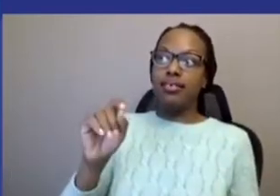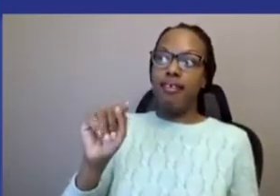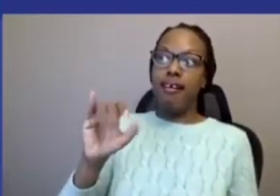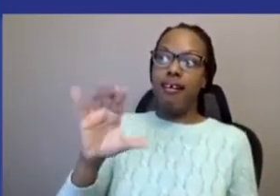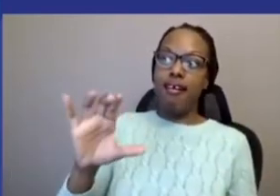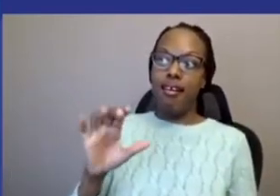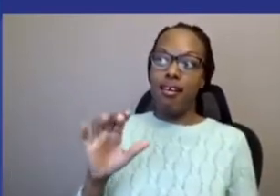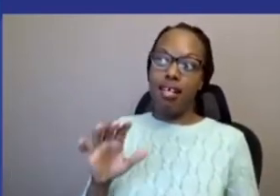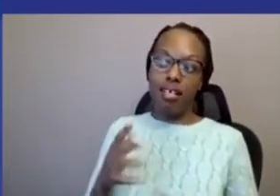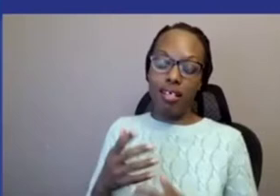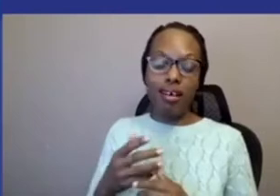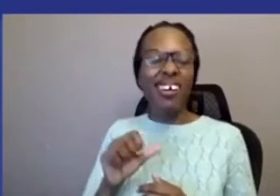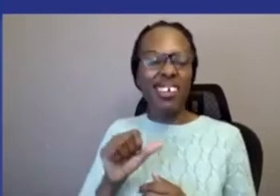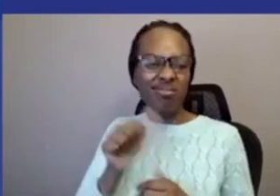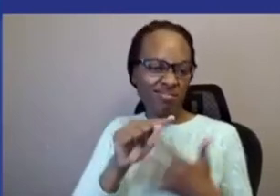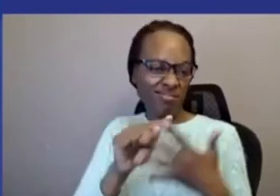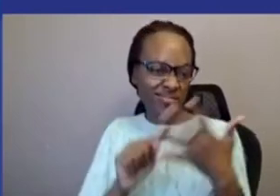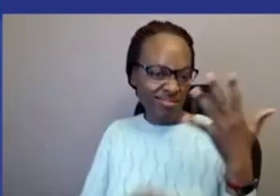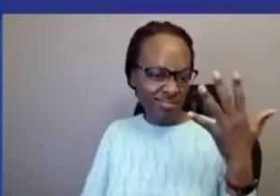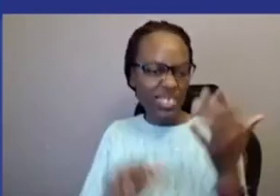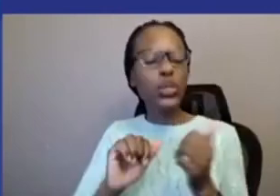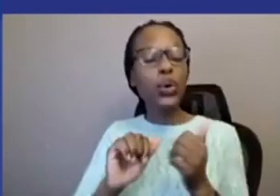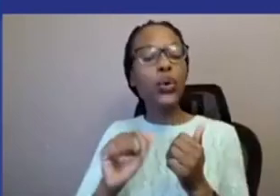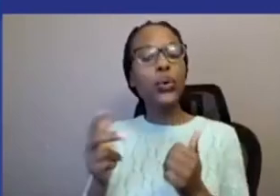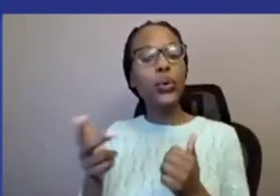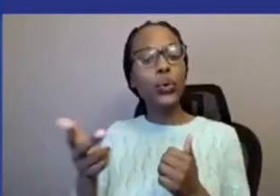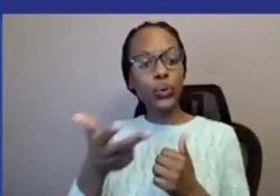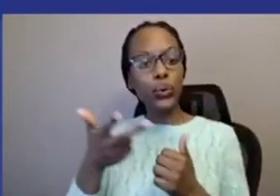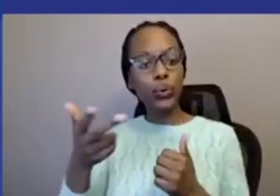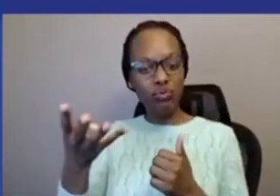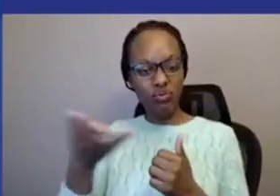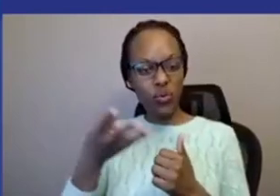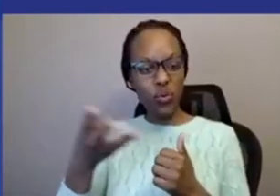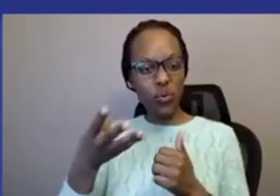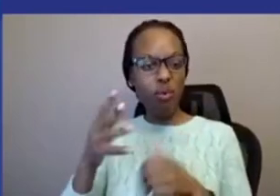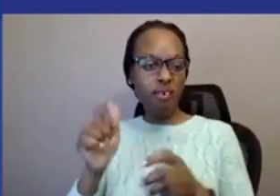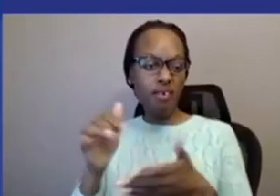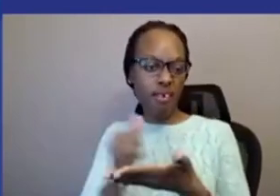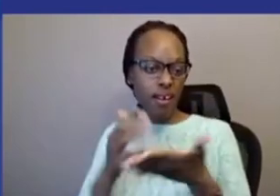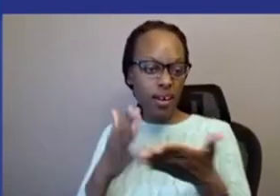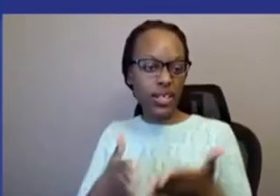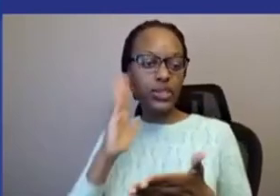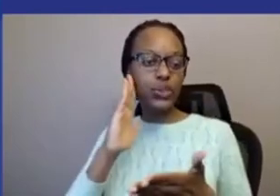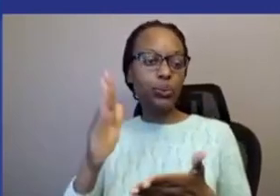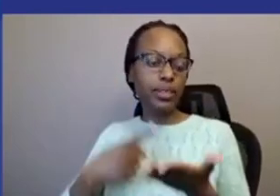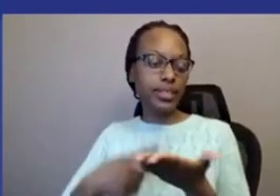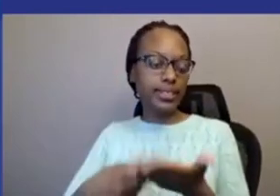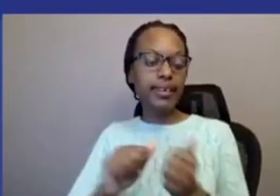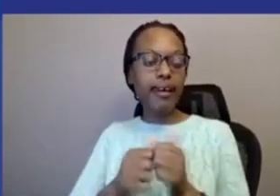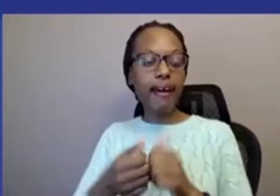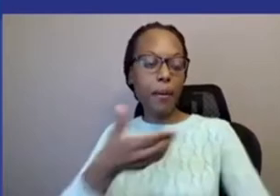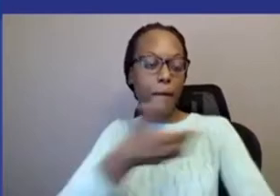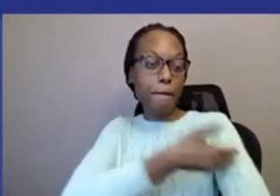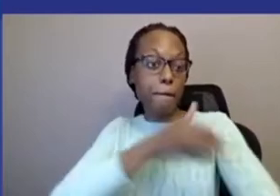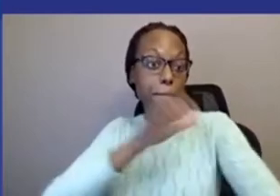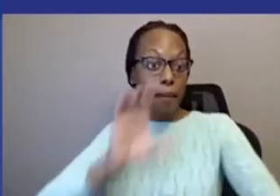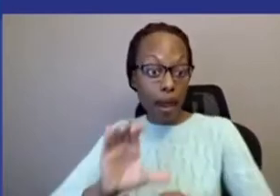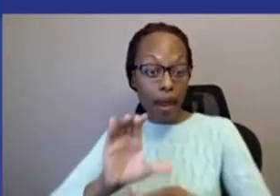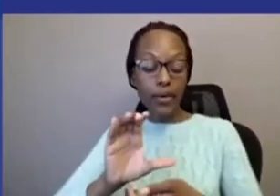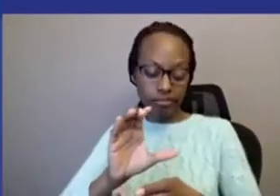and offer ways power can be redistributed to acknowledge lineage, community ownership, and address material